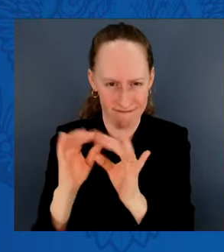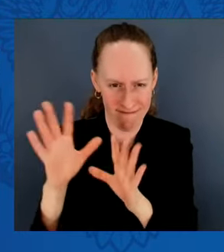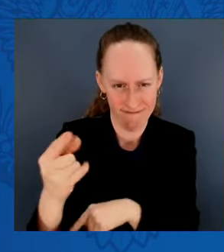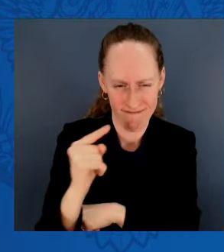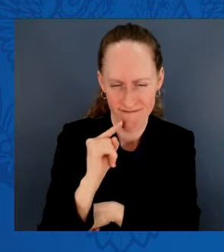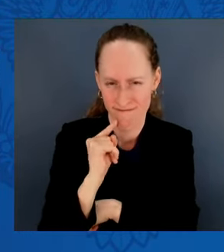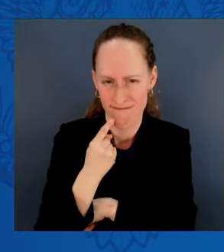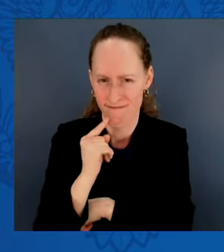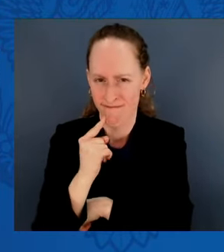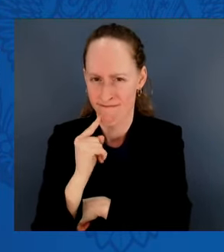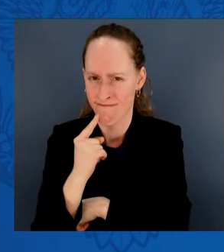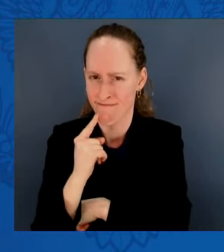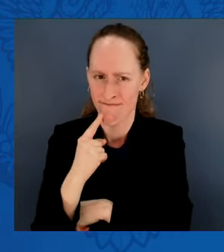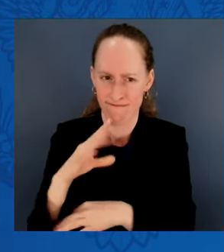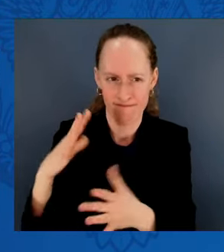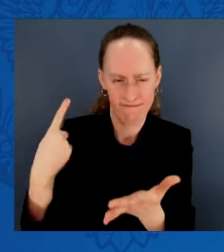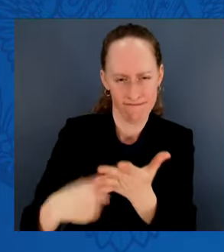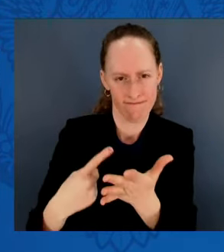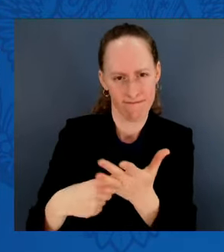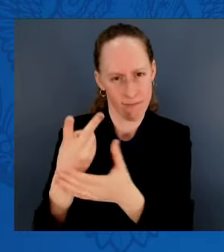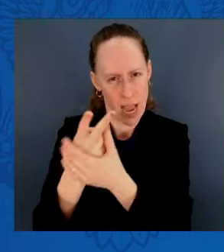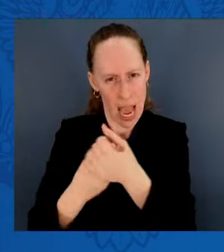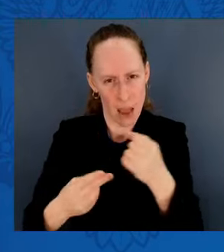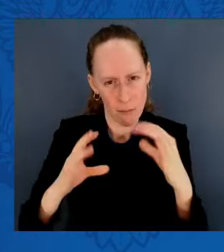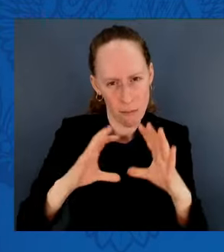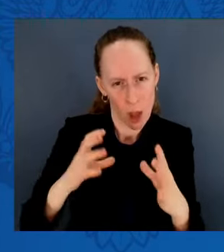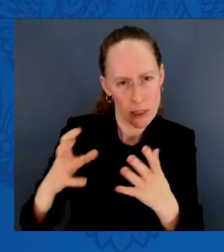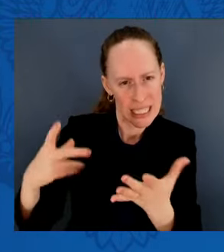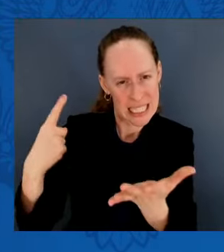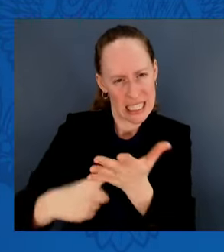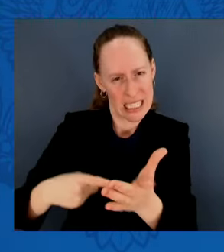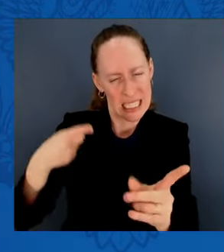seen. Oh, you don't think so?